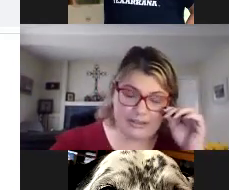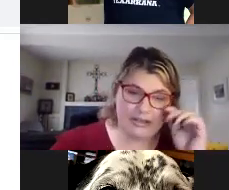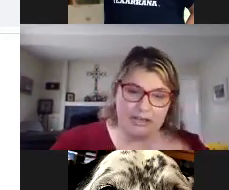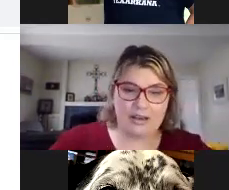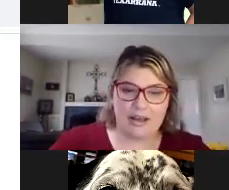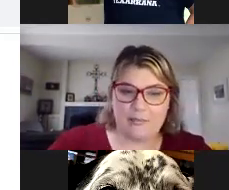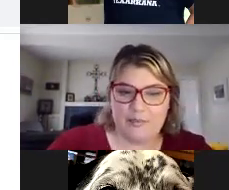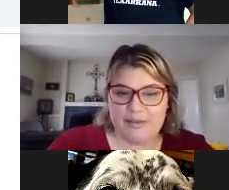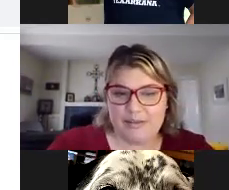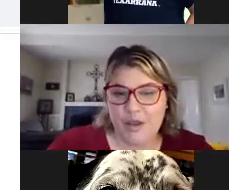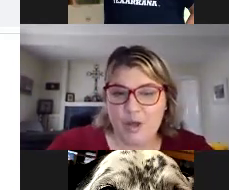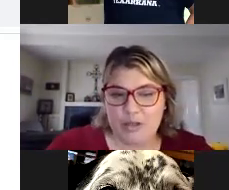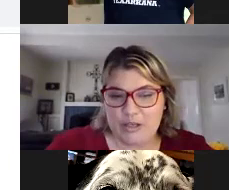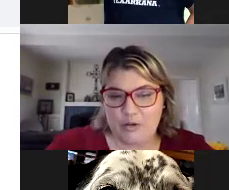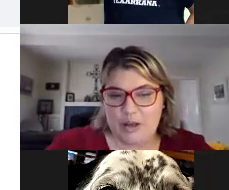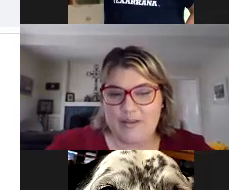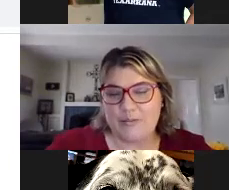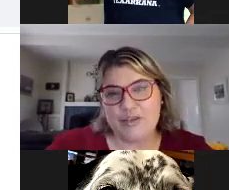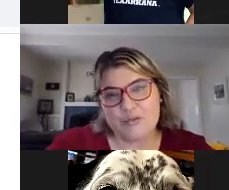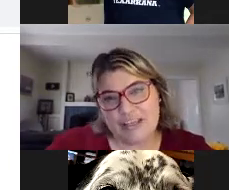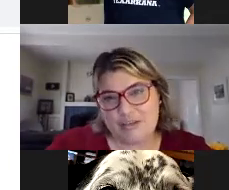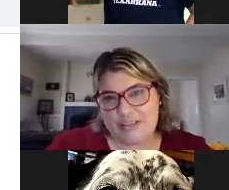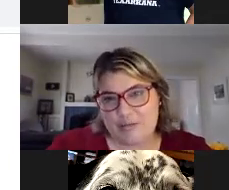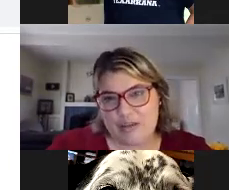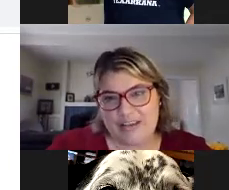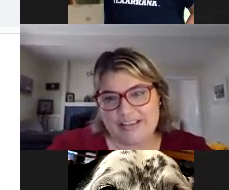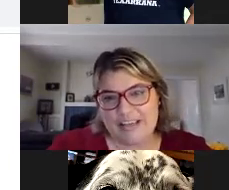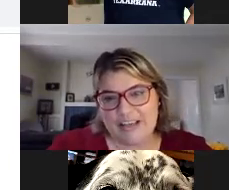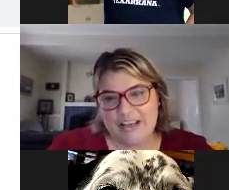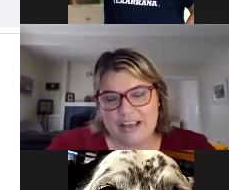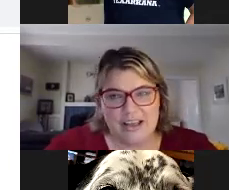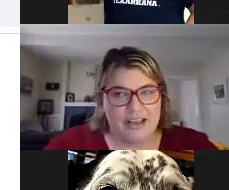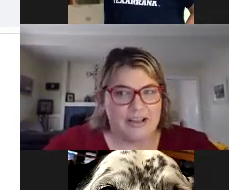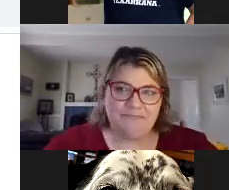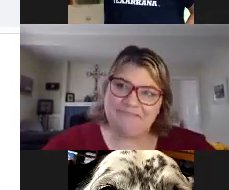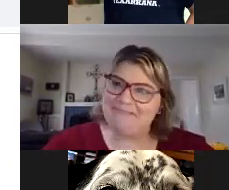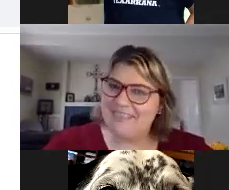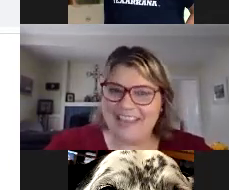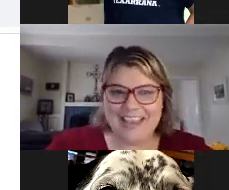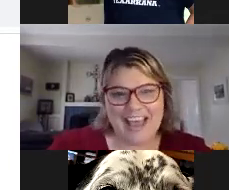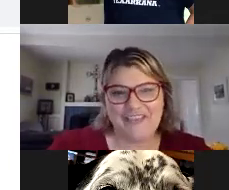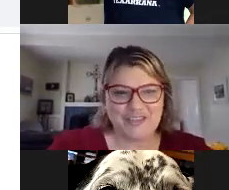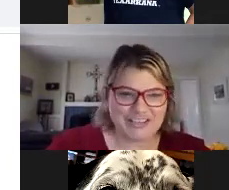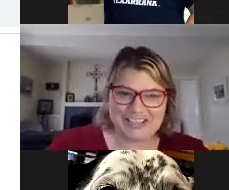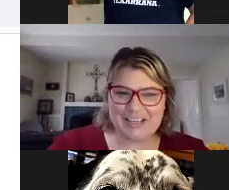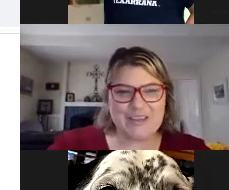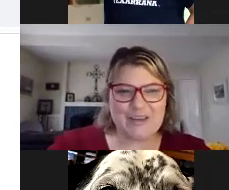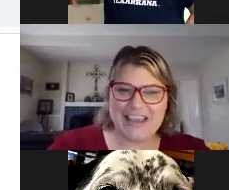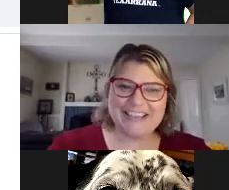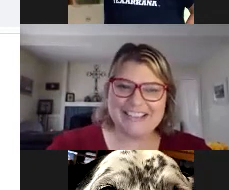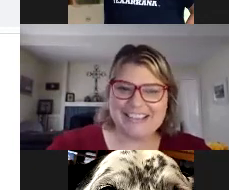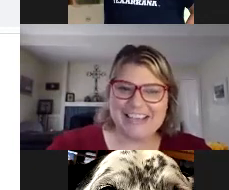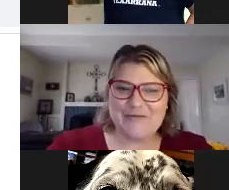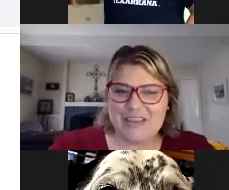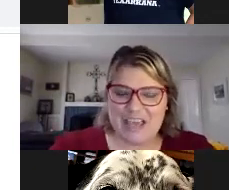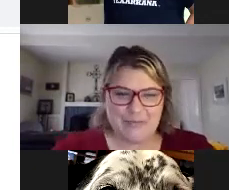quadrant in this political compass, which is really interesting because after watching some of the